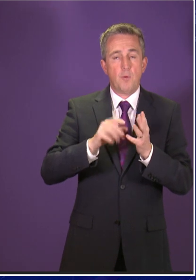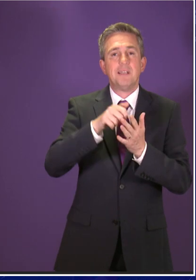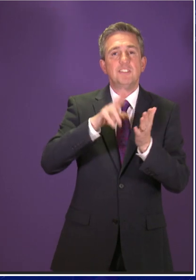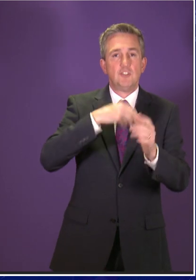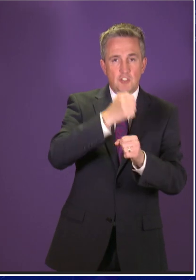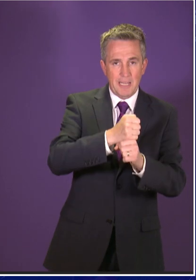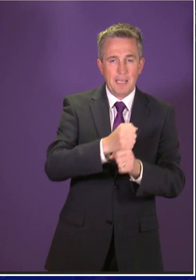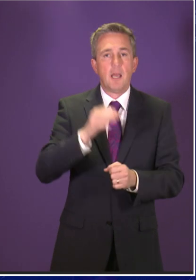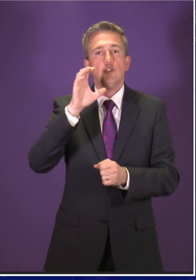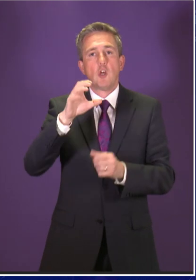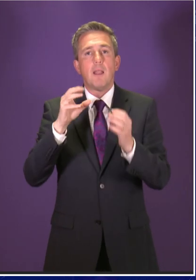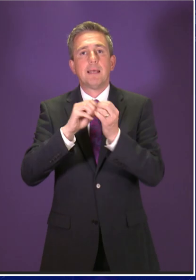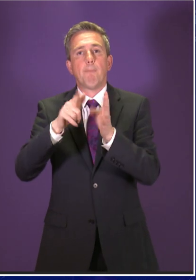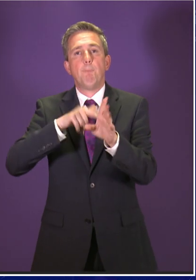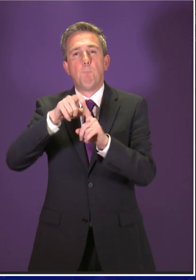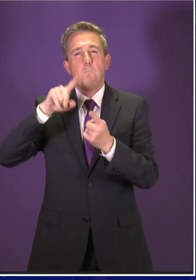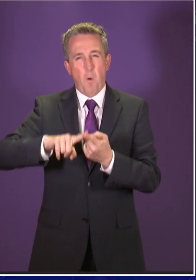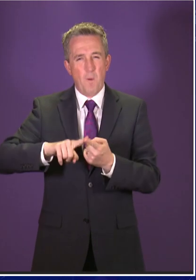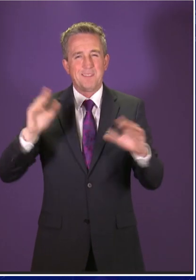Boyd.